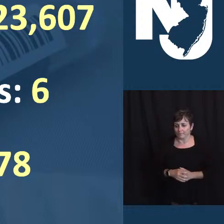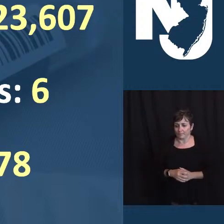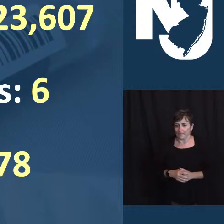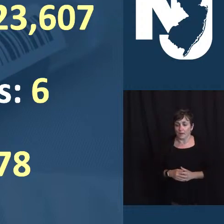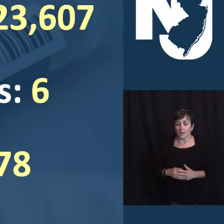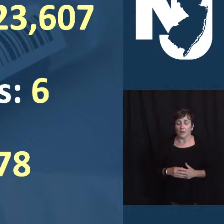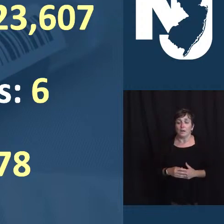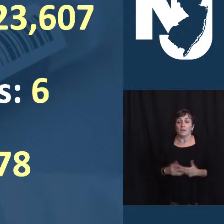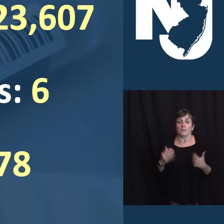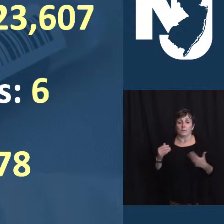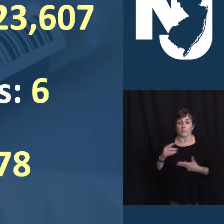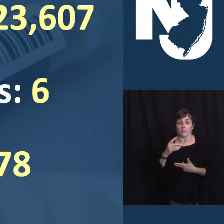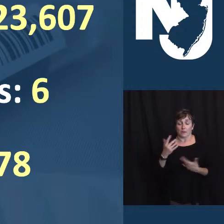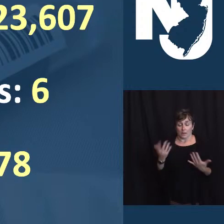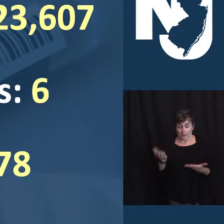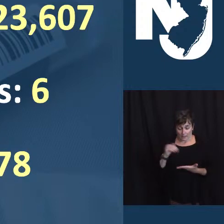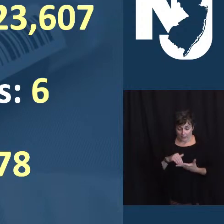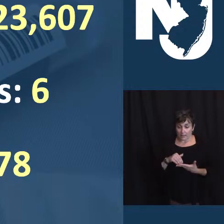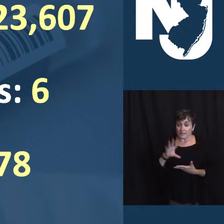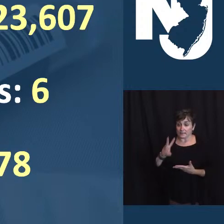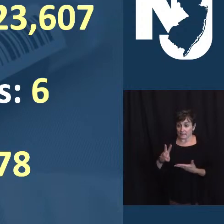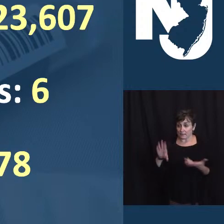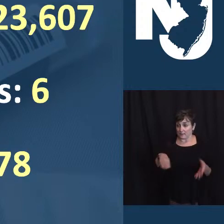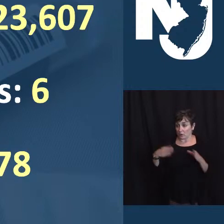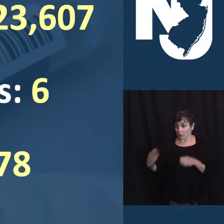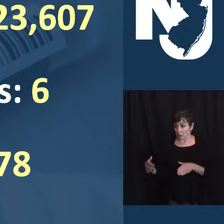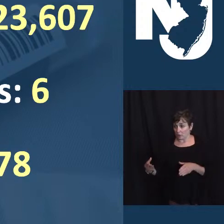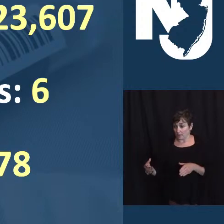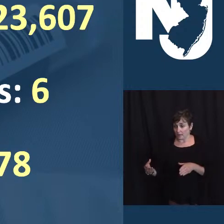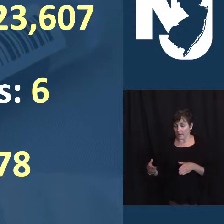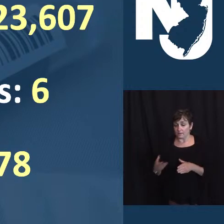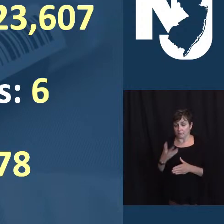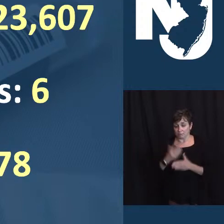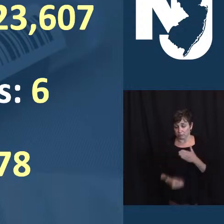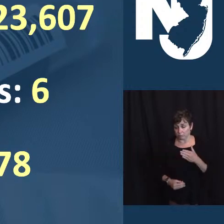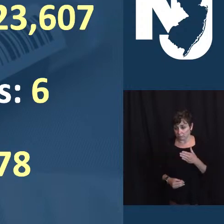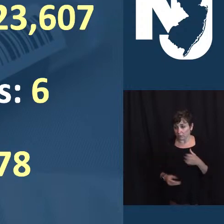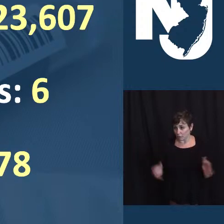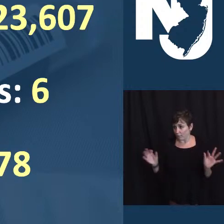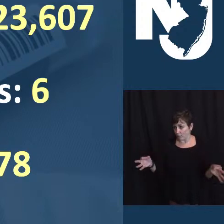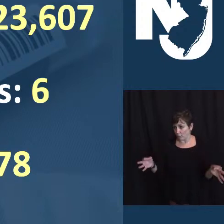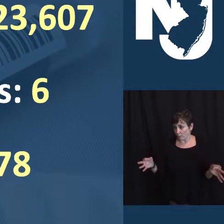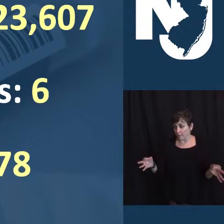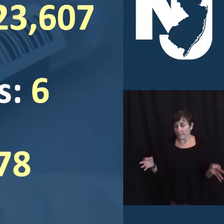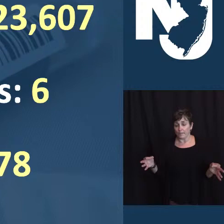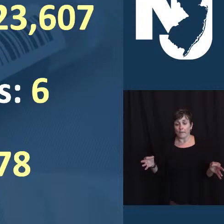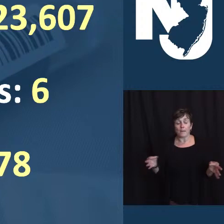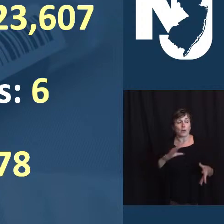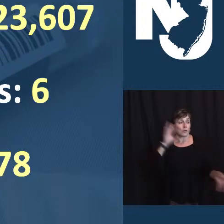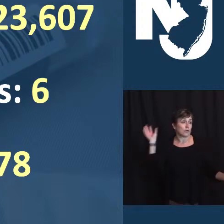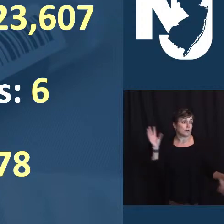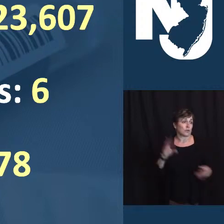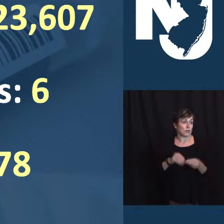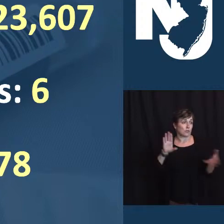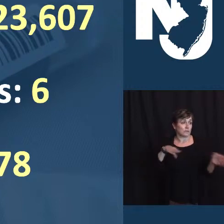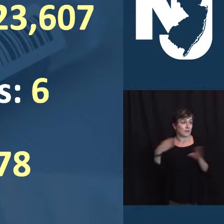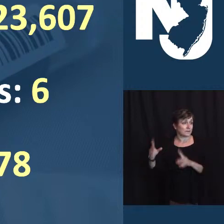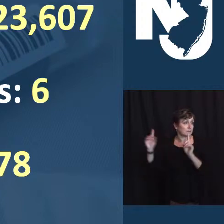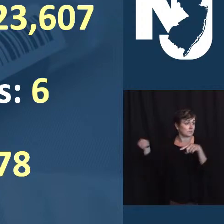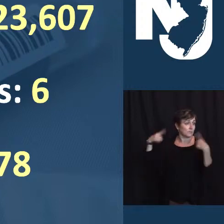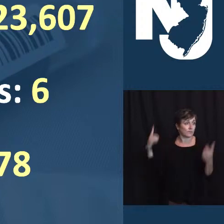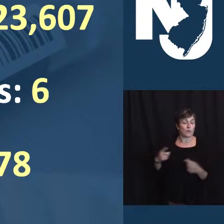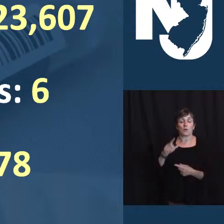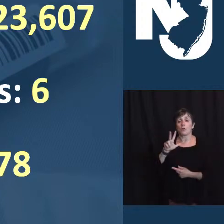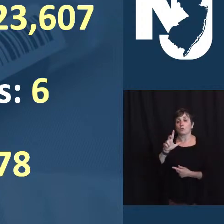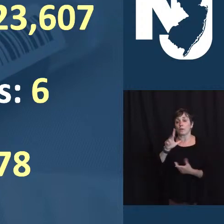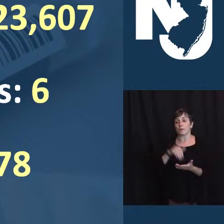we're reporting another 6 confirmed losses of life from our extraordinary New Jersey family. The total of confirmed losses of life now stands at